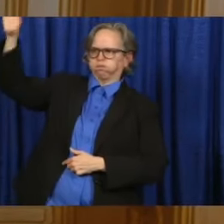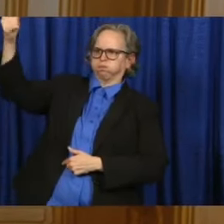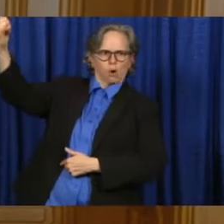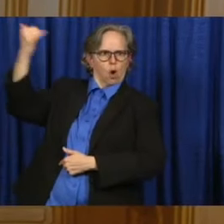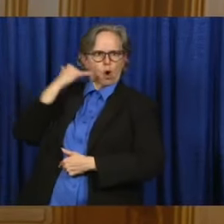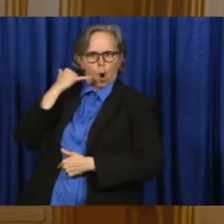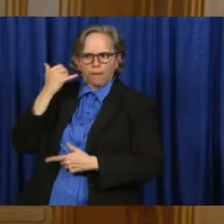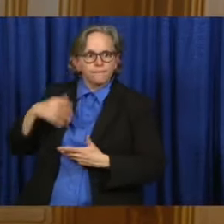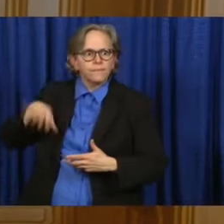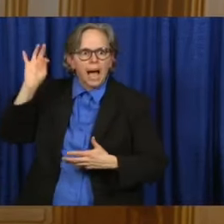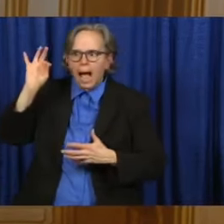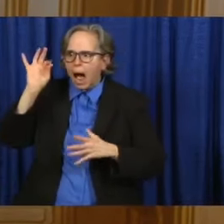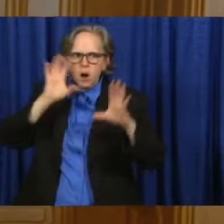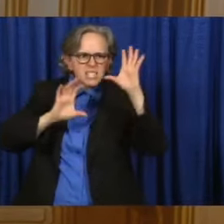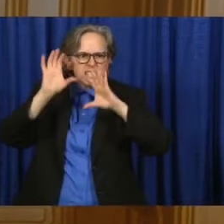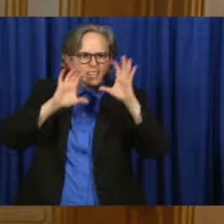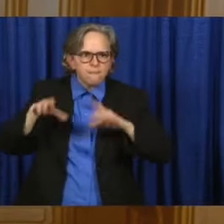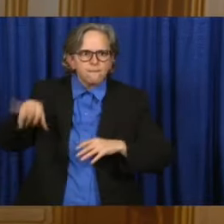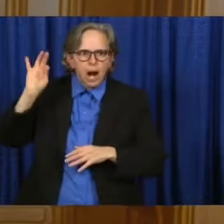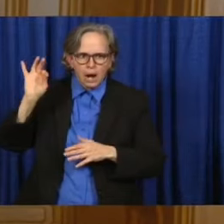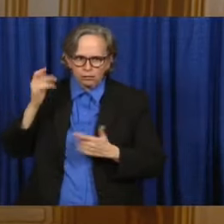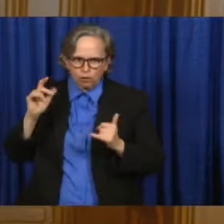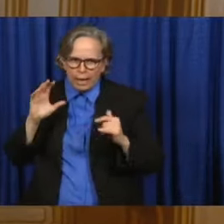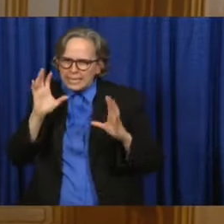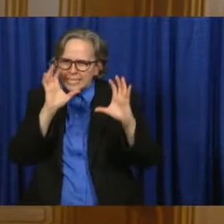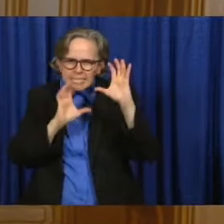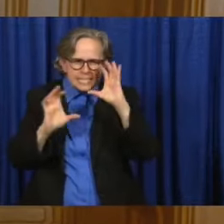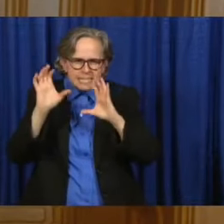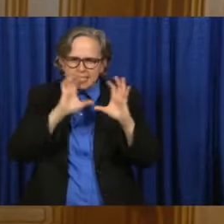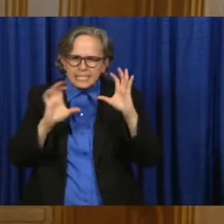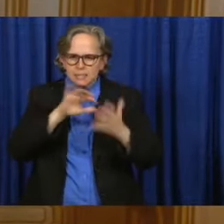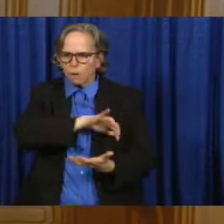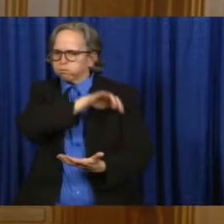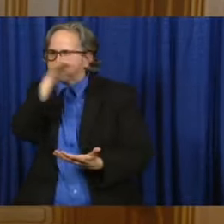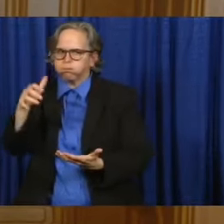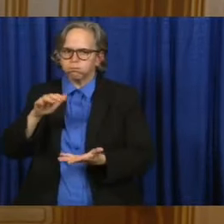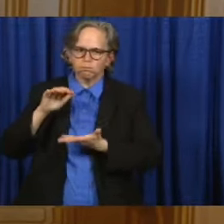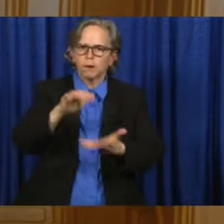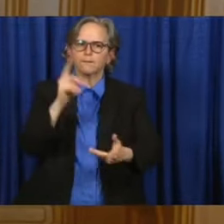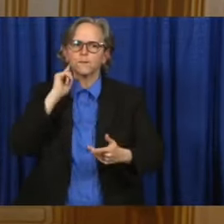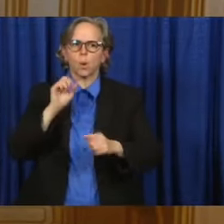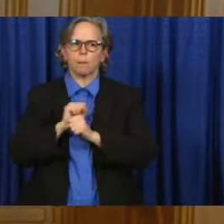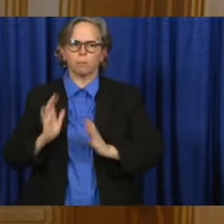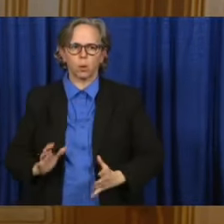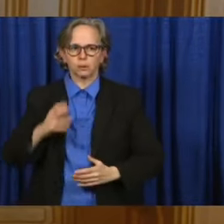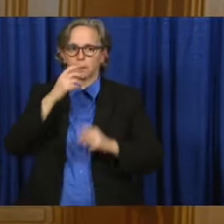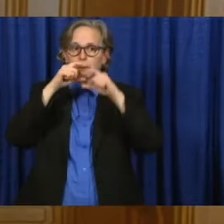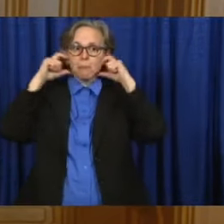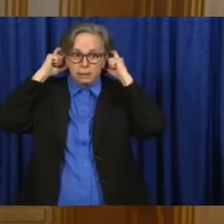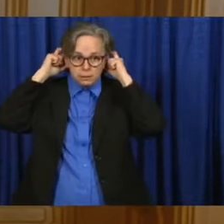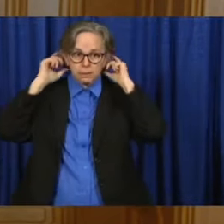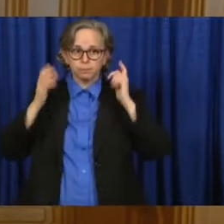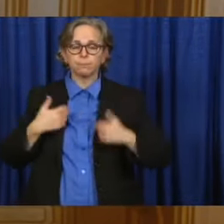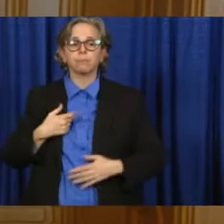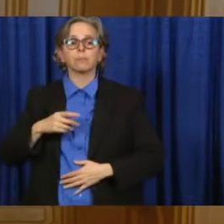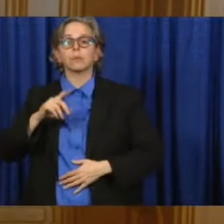they're trying to do that. So, you know, the orders that we issued today are more